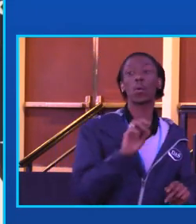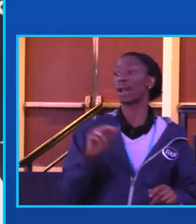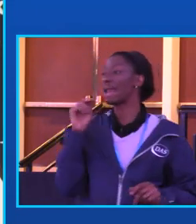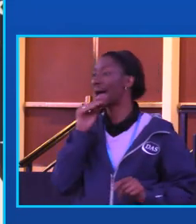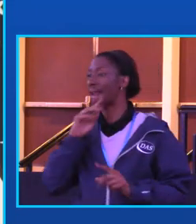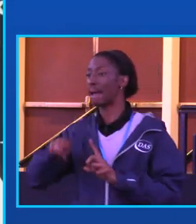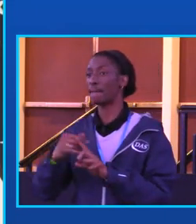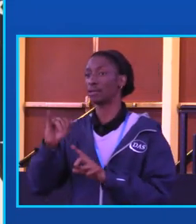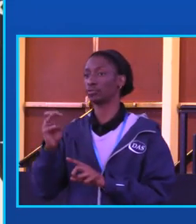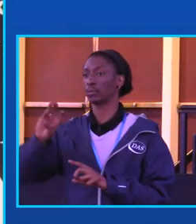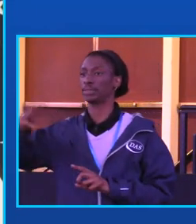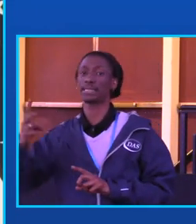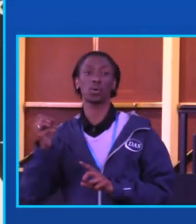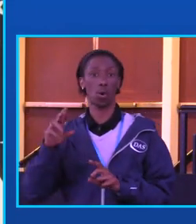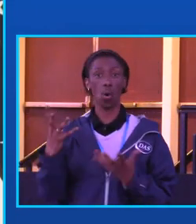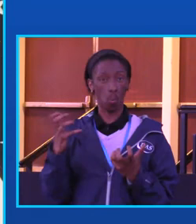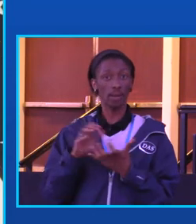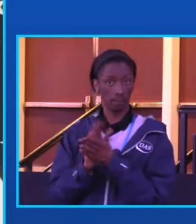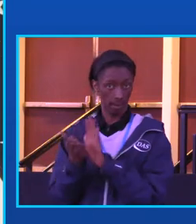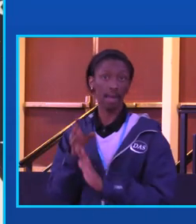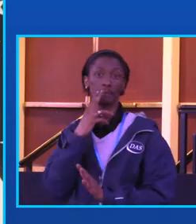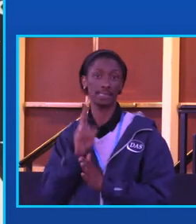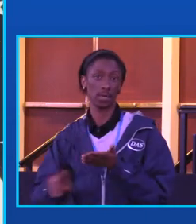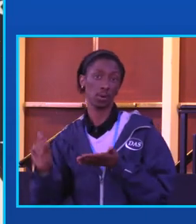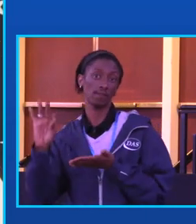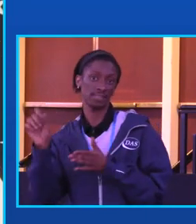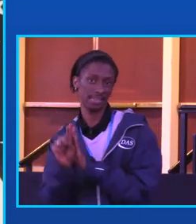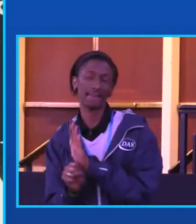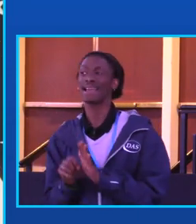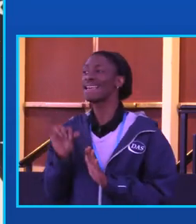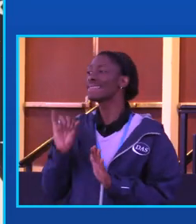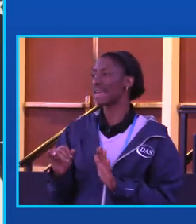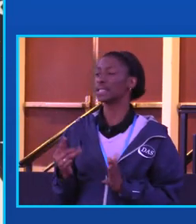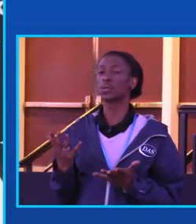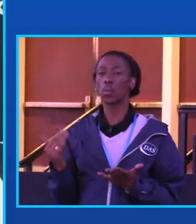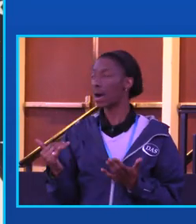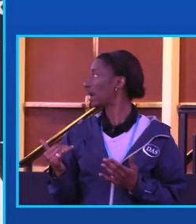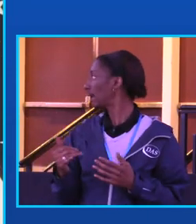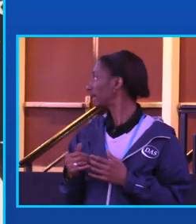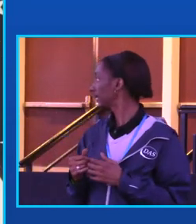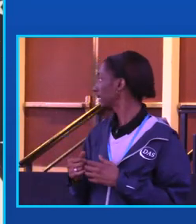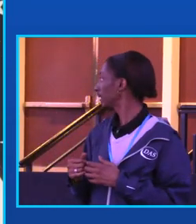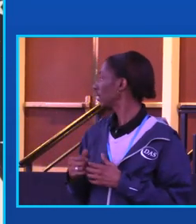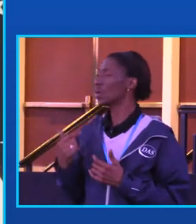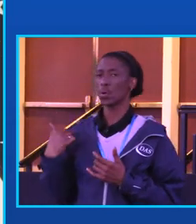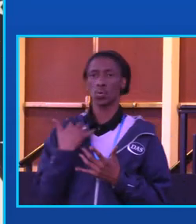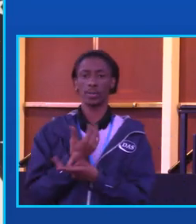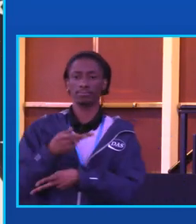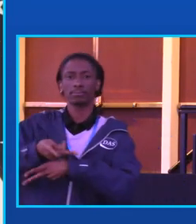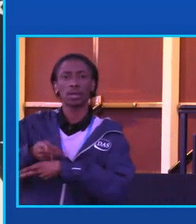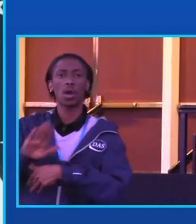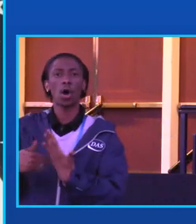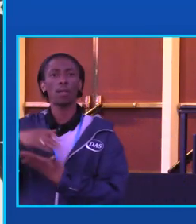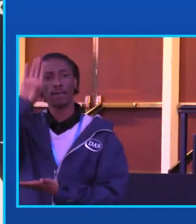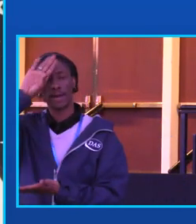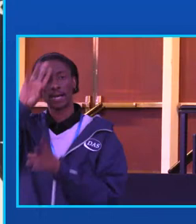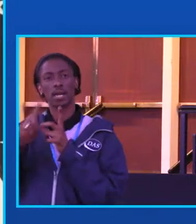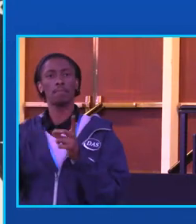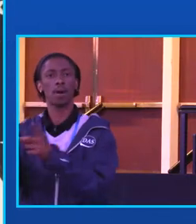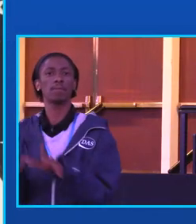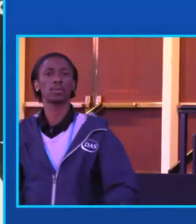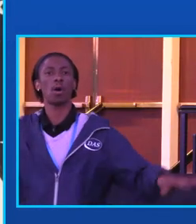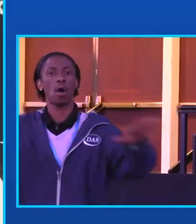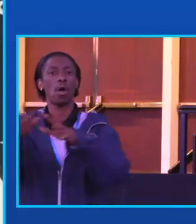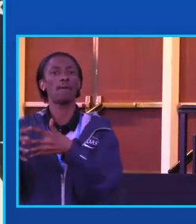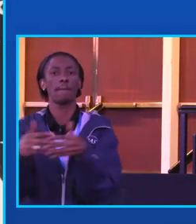election are running to be Secretary of State. That would be like putting arsonists in charge of all the fire departments across the country. We